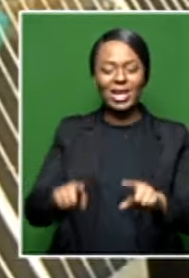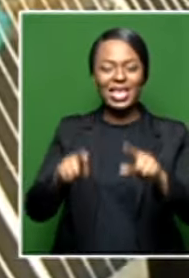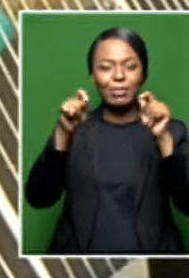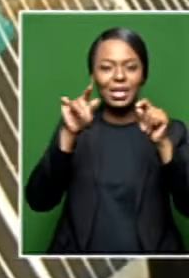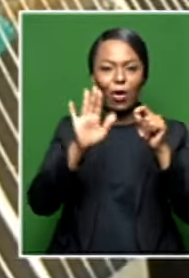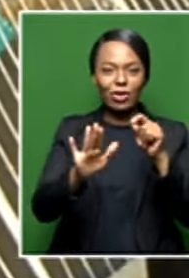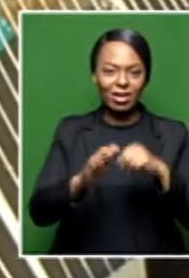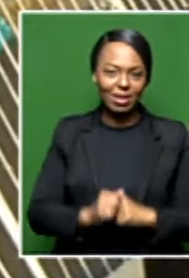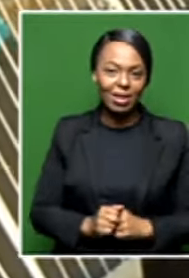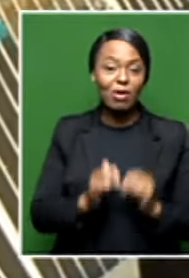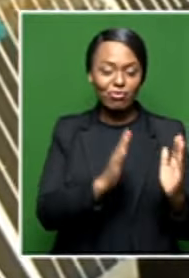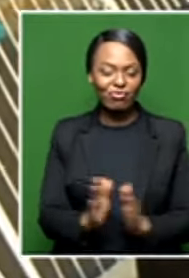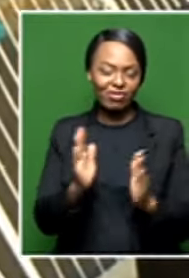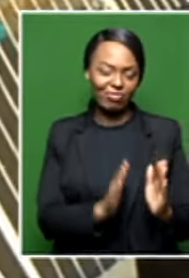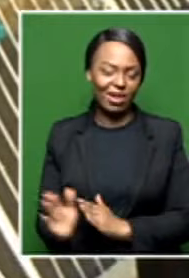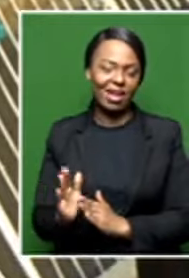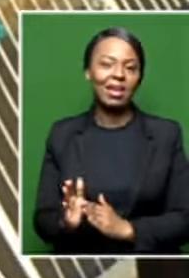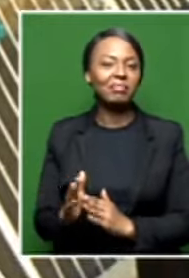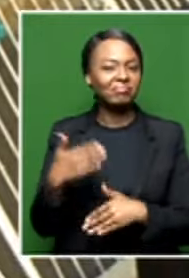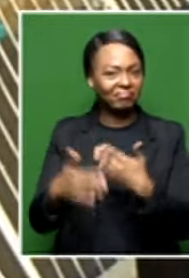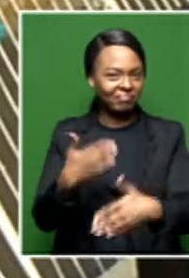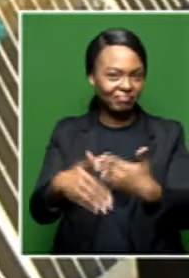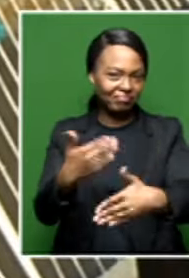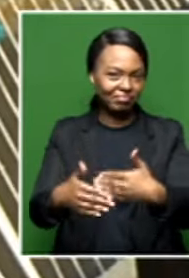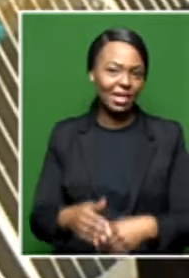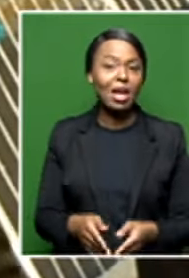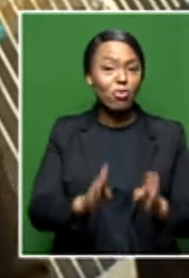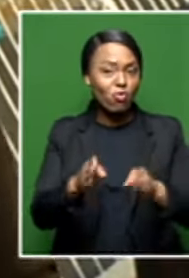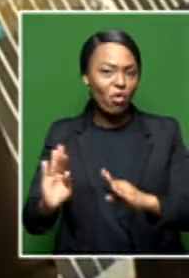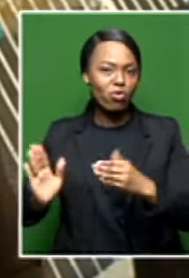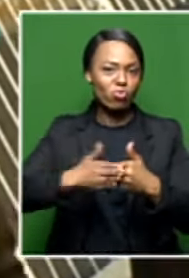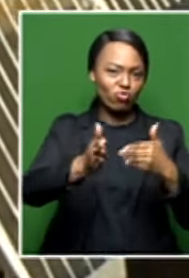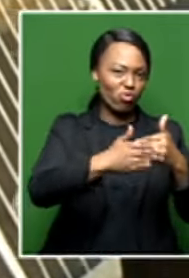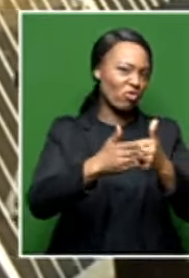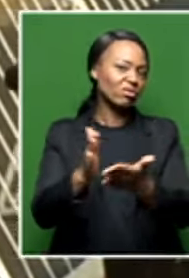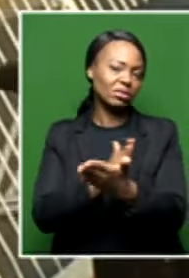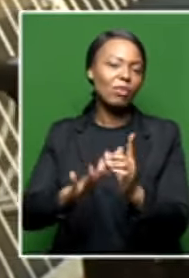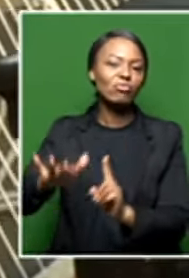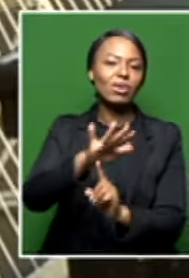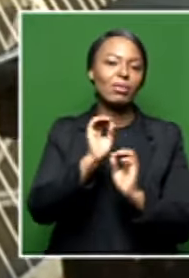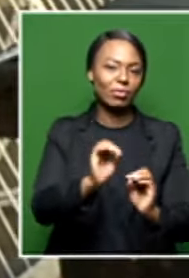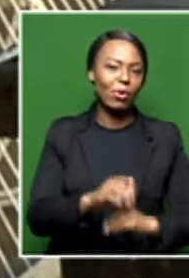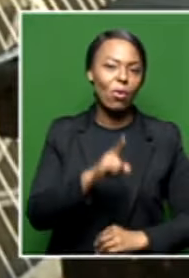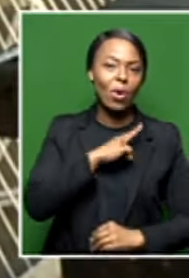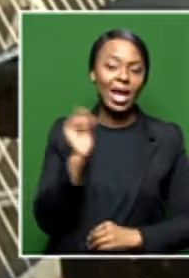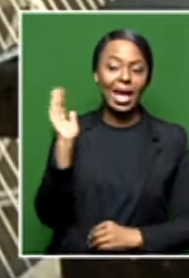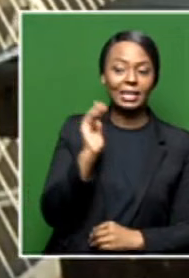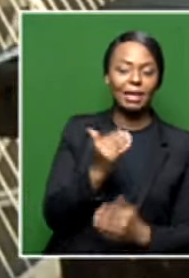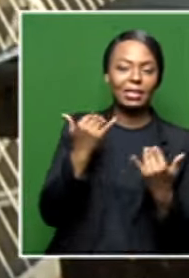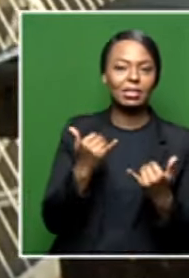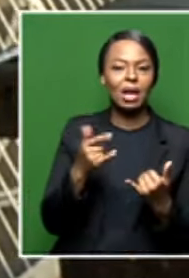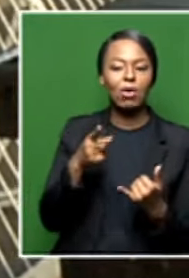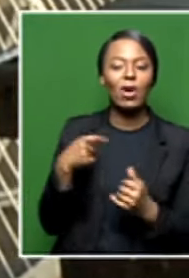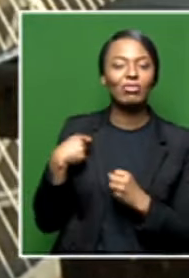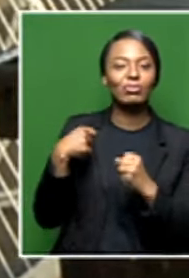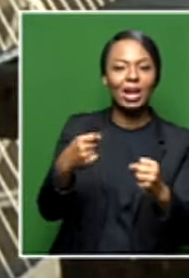course preparations are underway at the moment. Quite a number of road closures around the precinct as we do expect that cortege to start making its